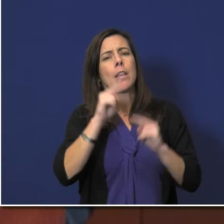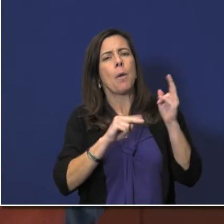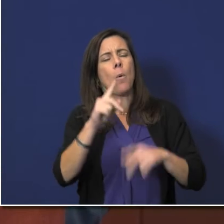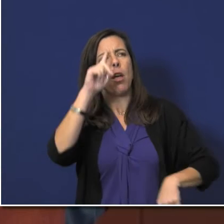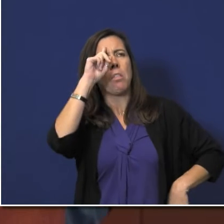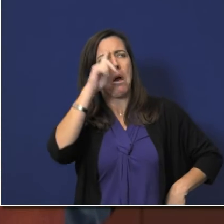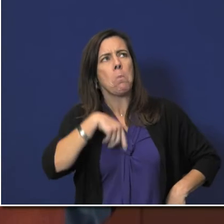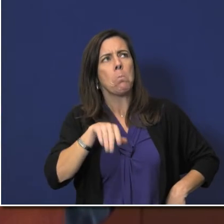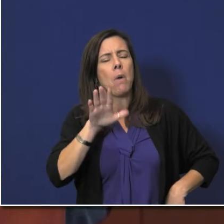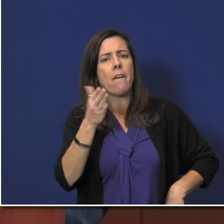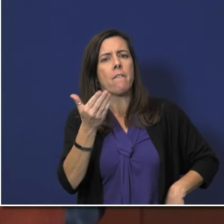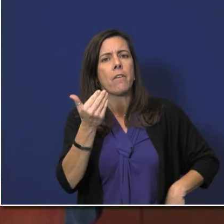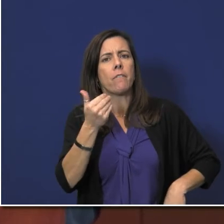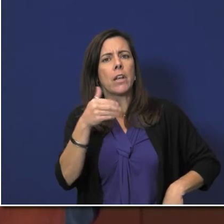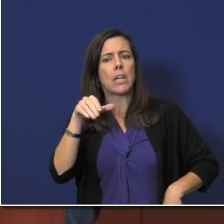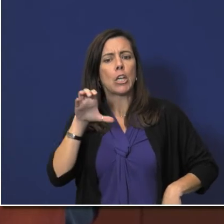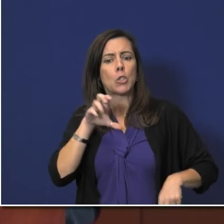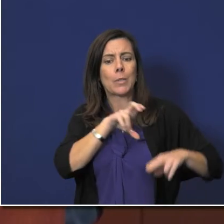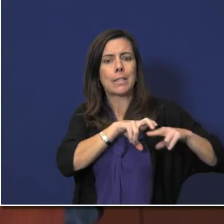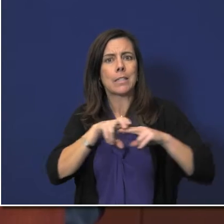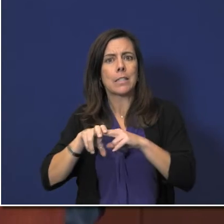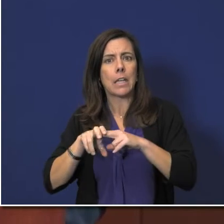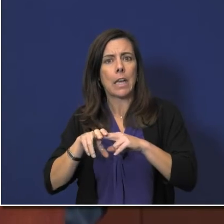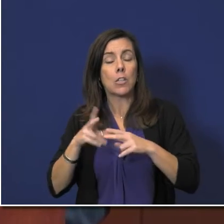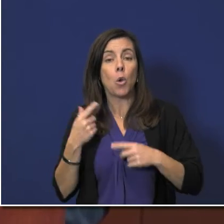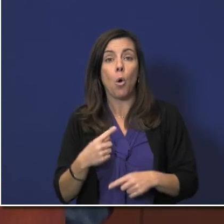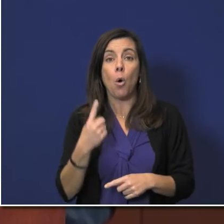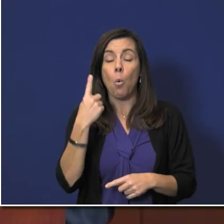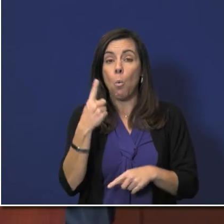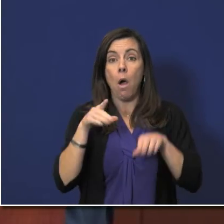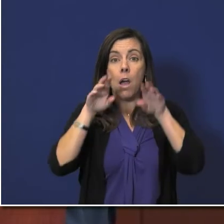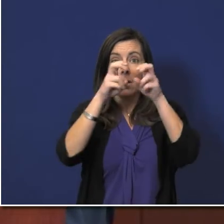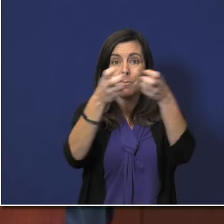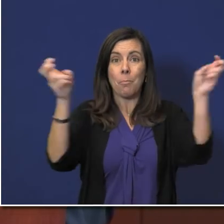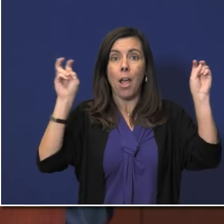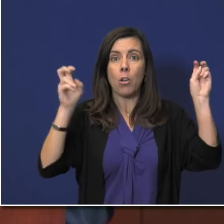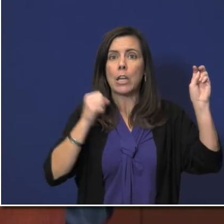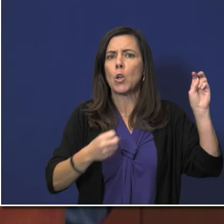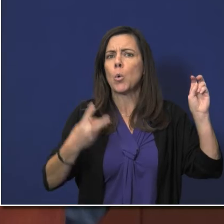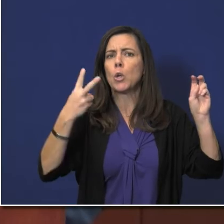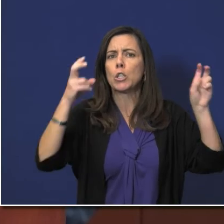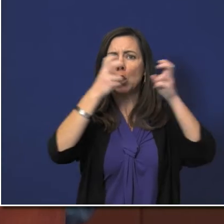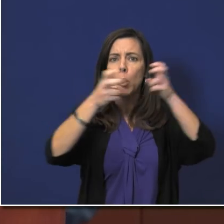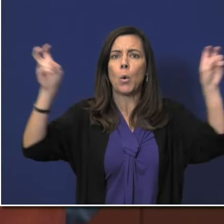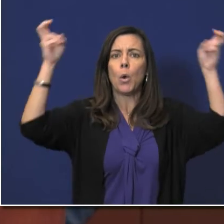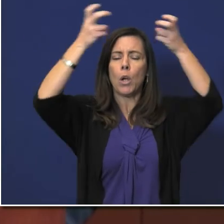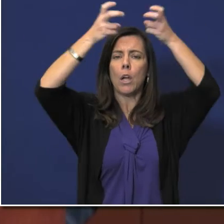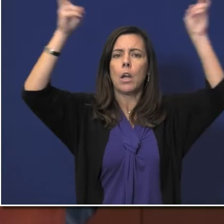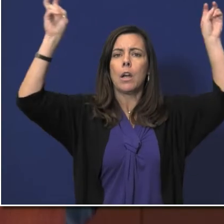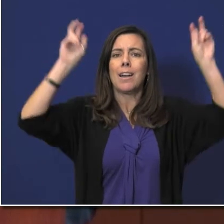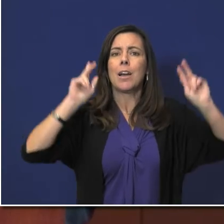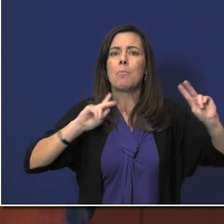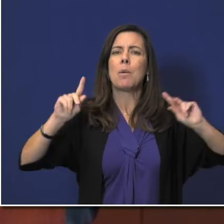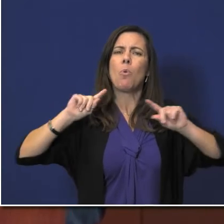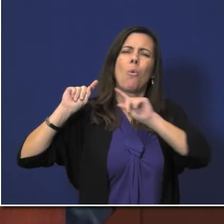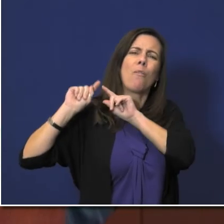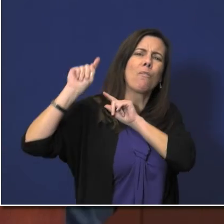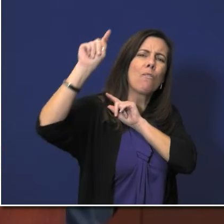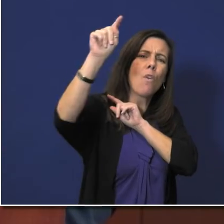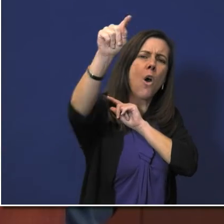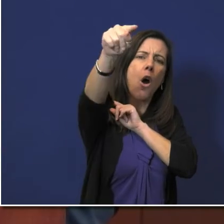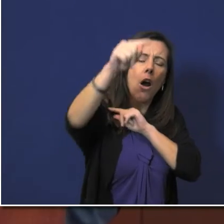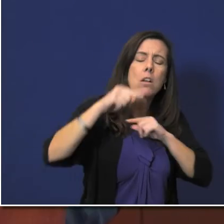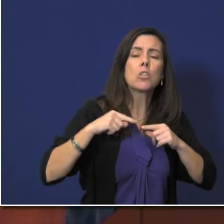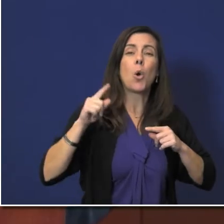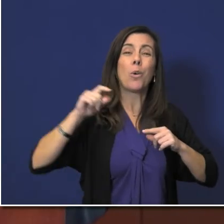seats and laid them out with either one balcony or with no balconies, and it got so far away. That was one of the main drivers with, when you